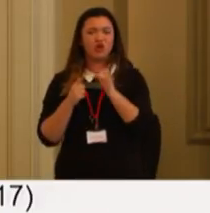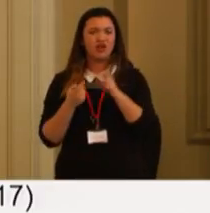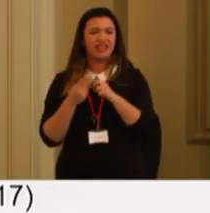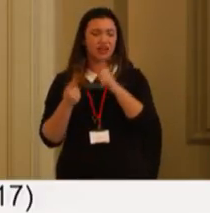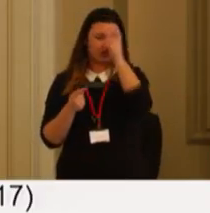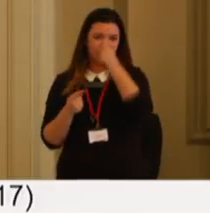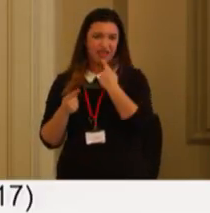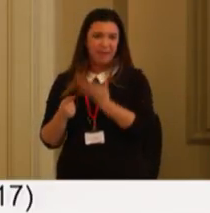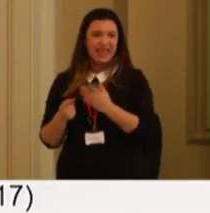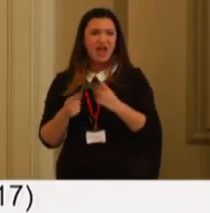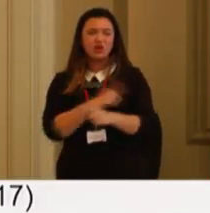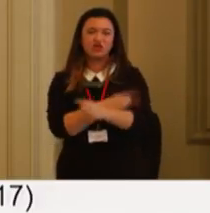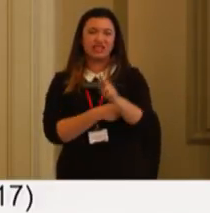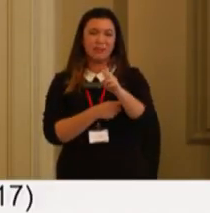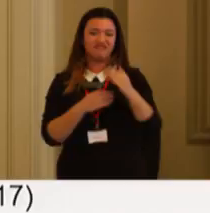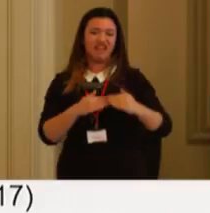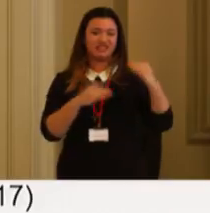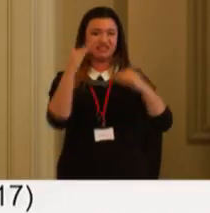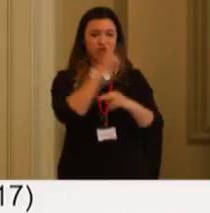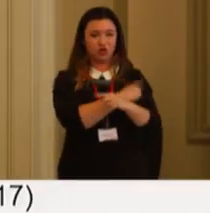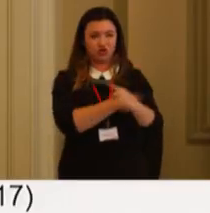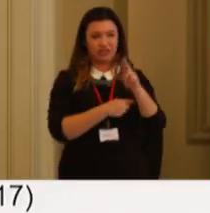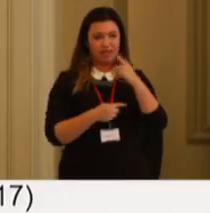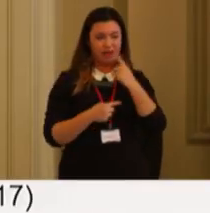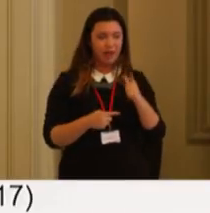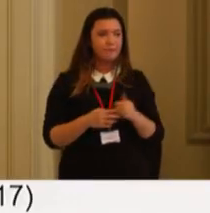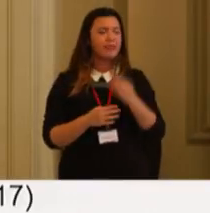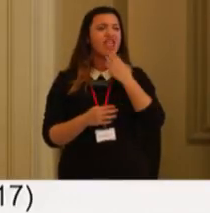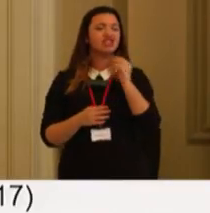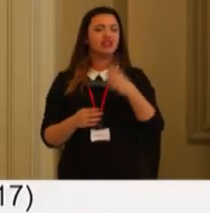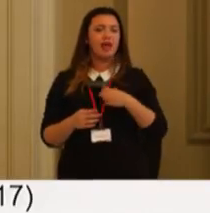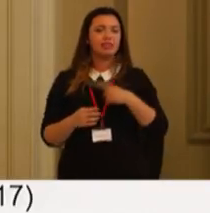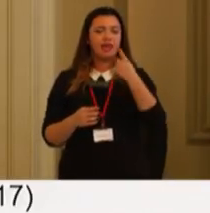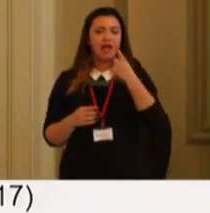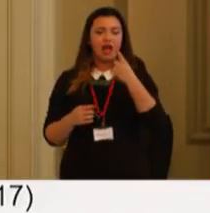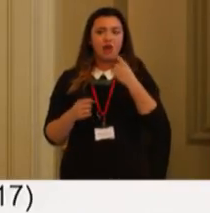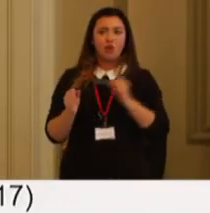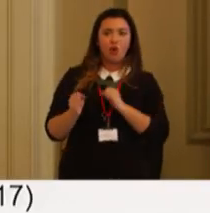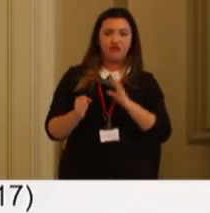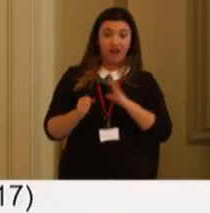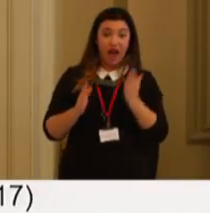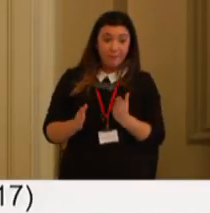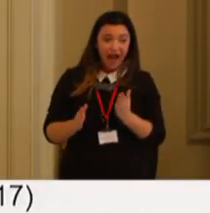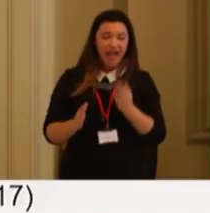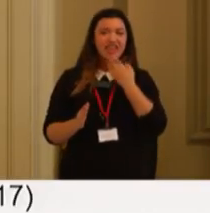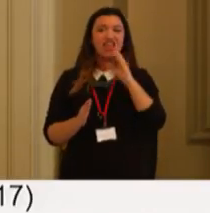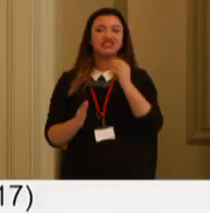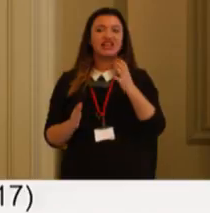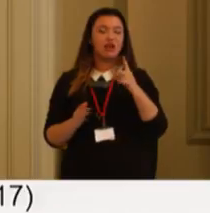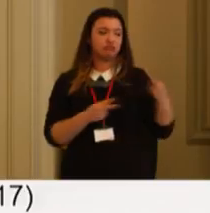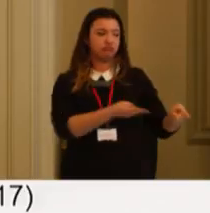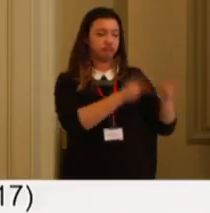group who are the current decision makers. They don't just have future challenges and concerns, but the